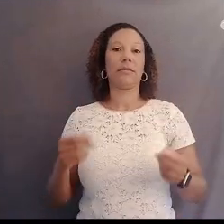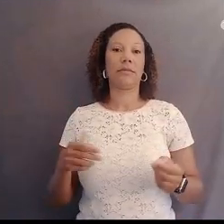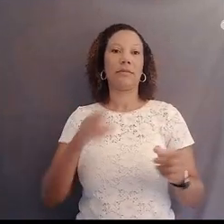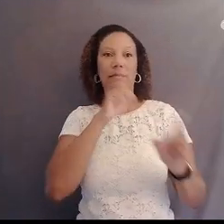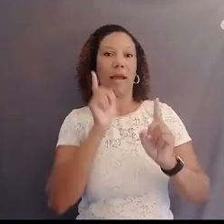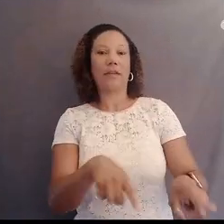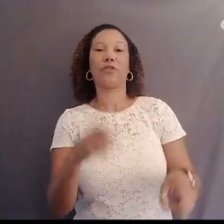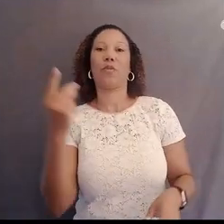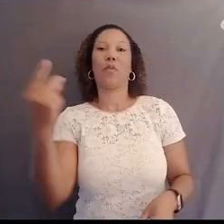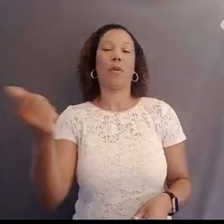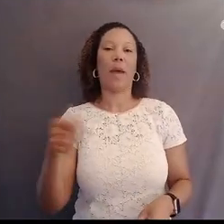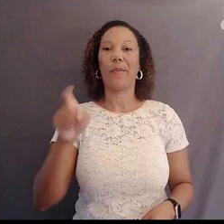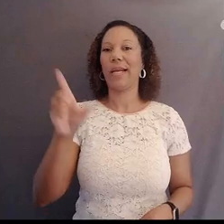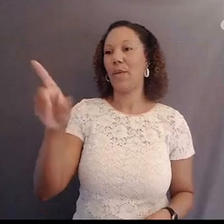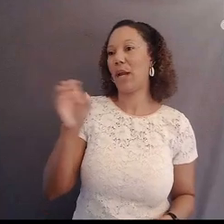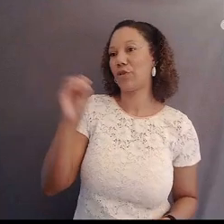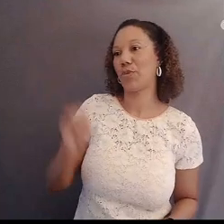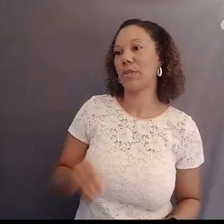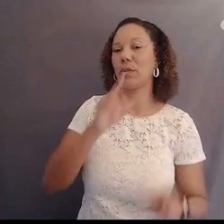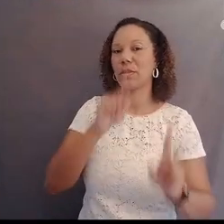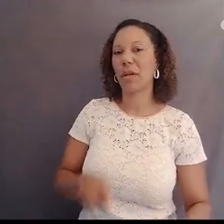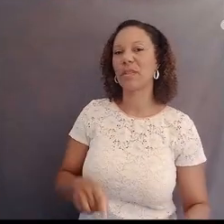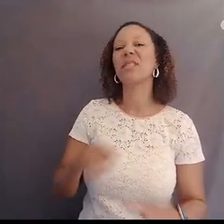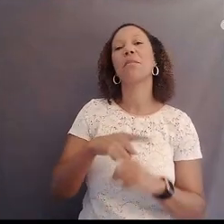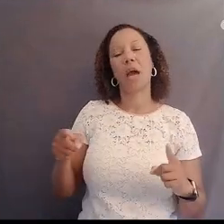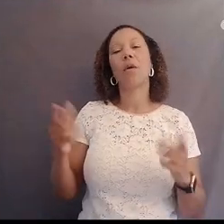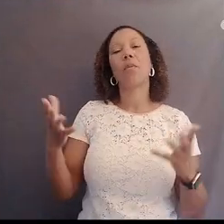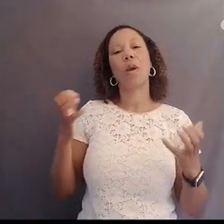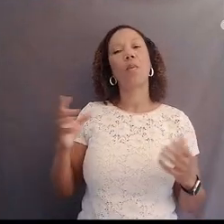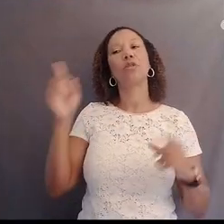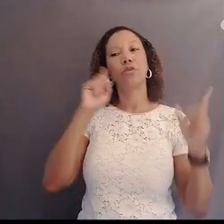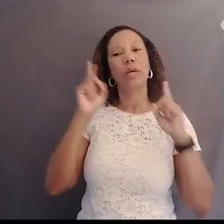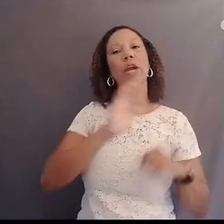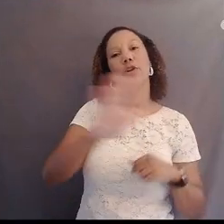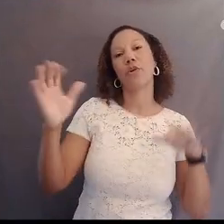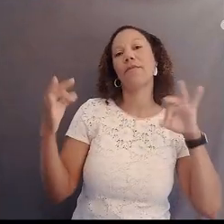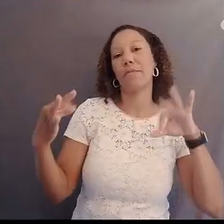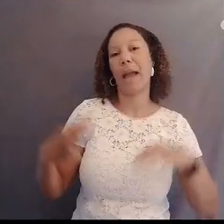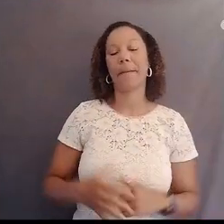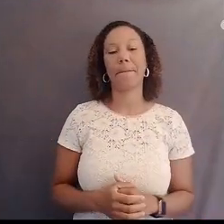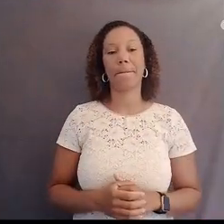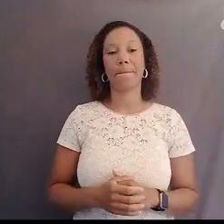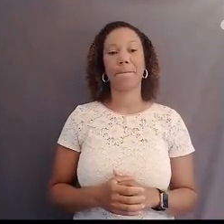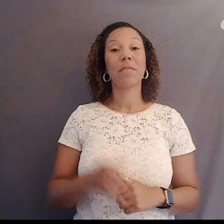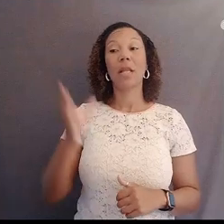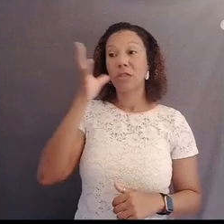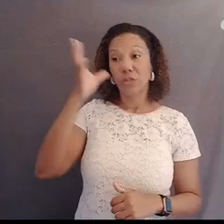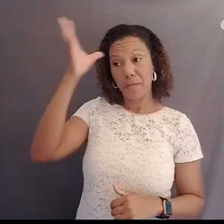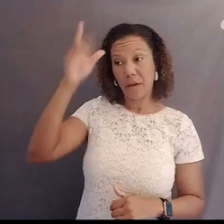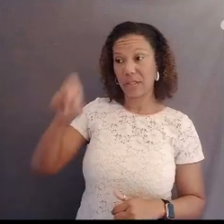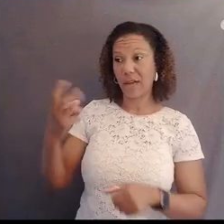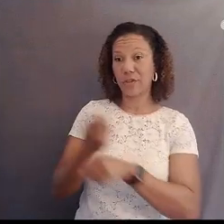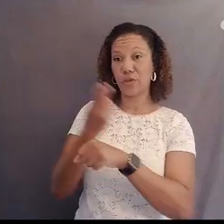100% respondents. We just want to make sure we're hearing from our stakeholders. Okay, so do parents need to go through Parent